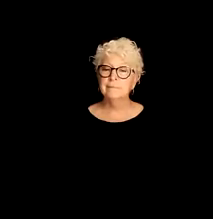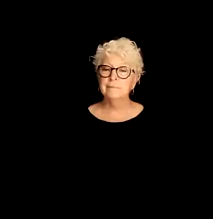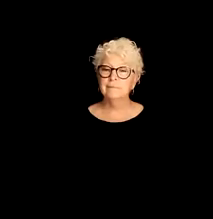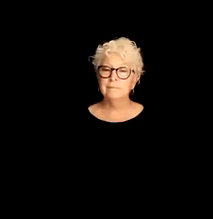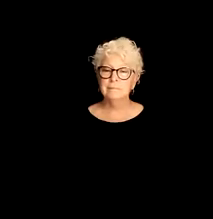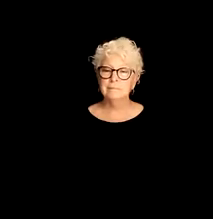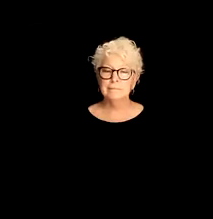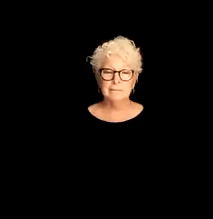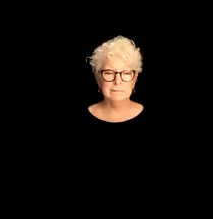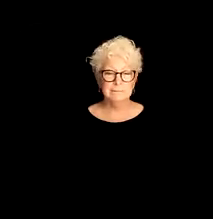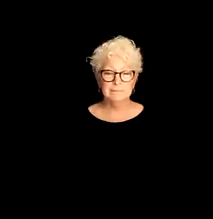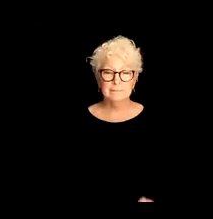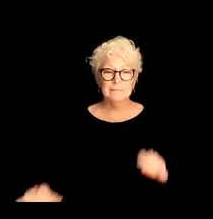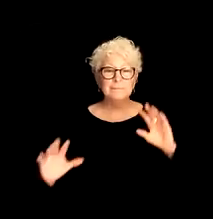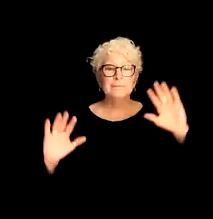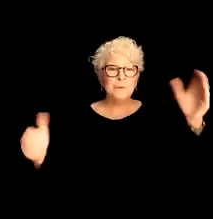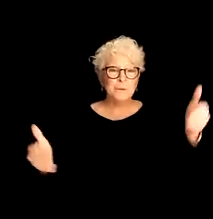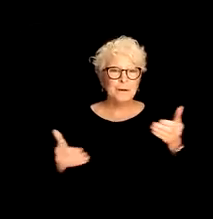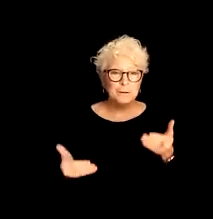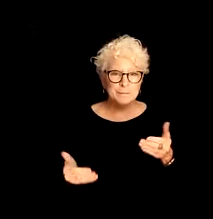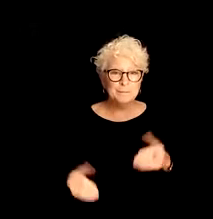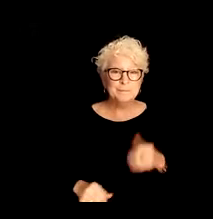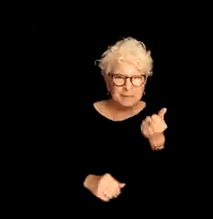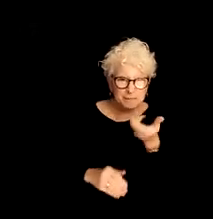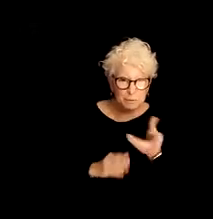Welcome, everyone. We're going to get started in just a few minutes.